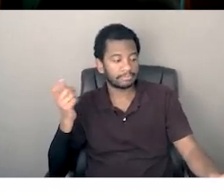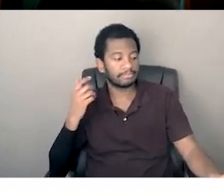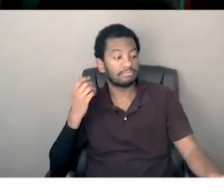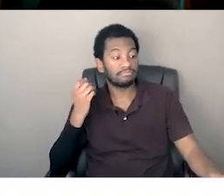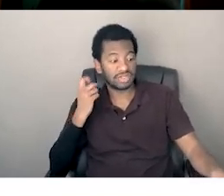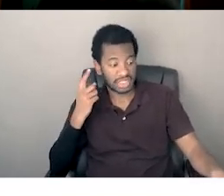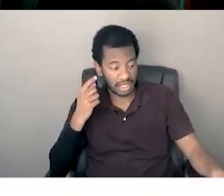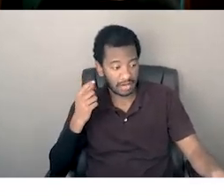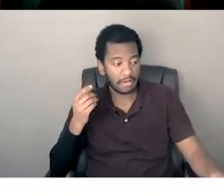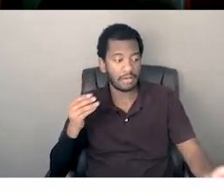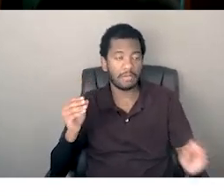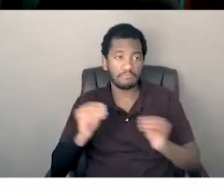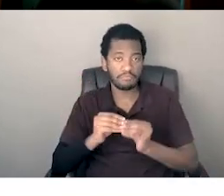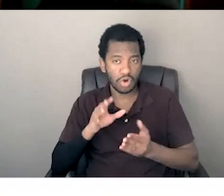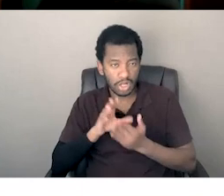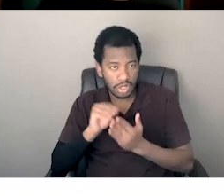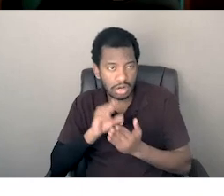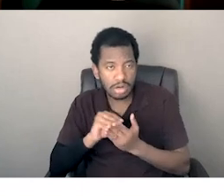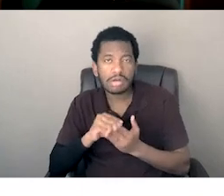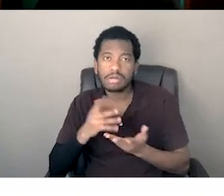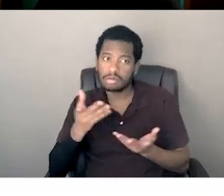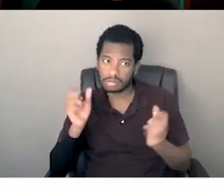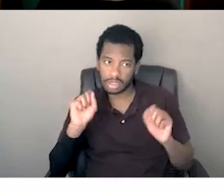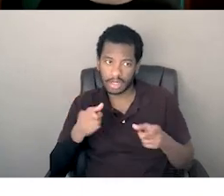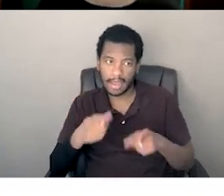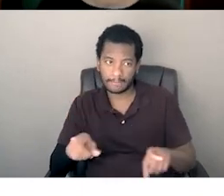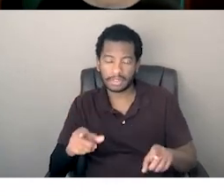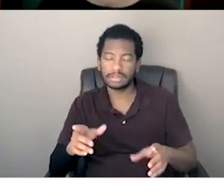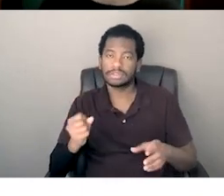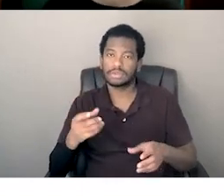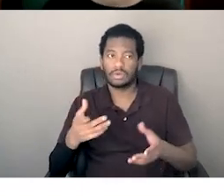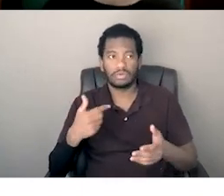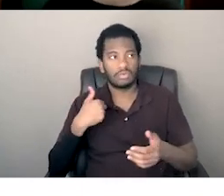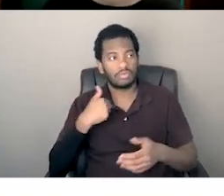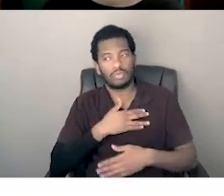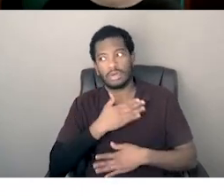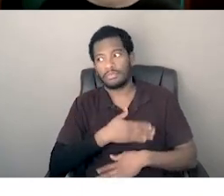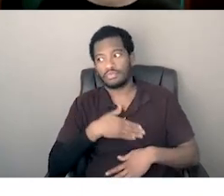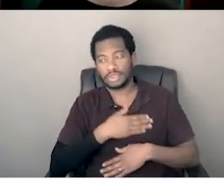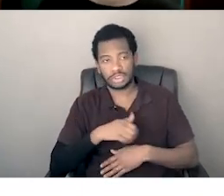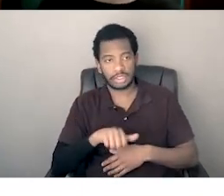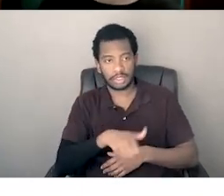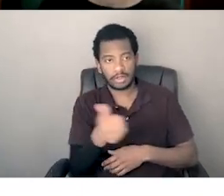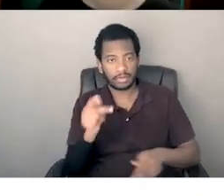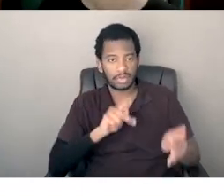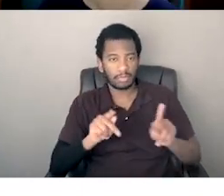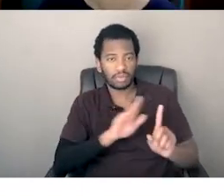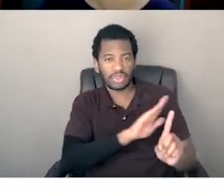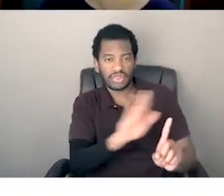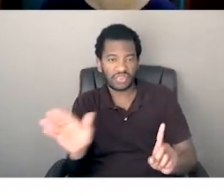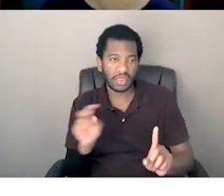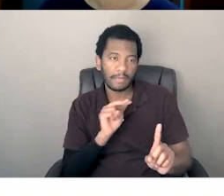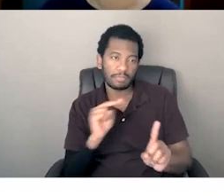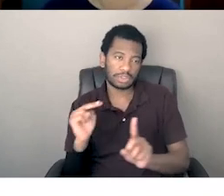and would love to have other brains thinking together. And so send feedback. Let's put out something even better.